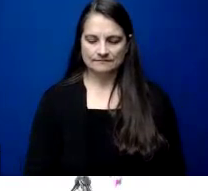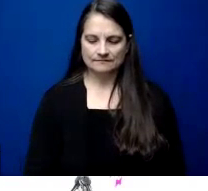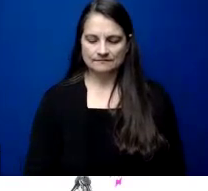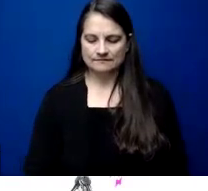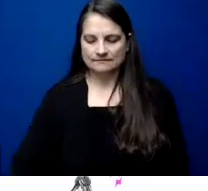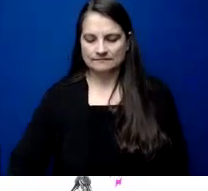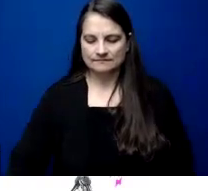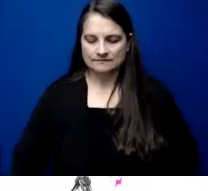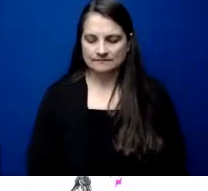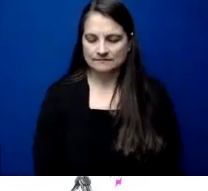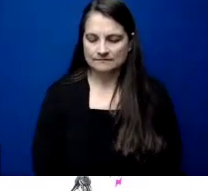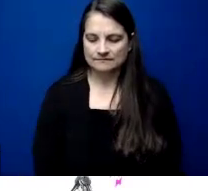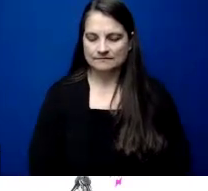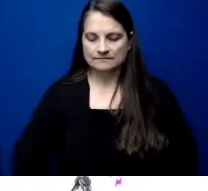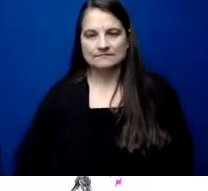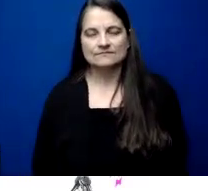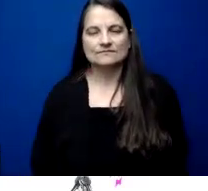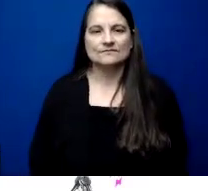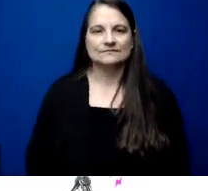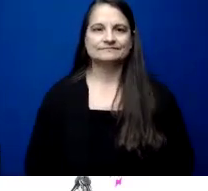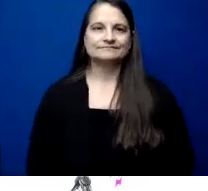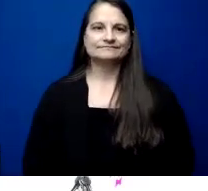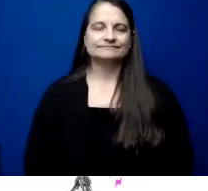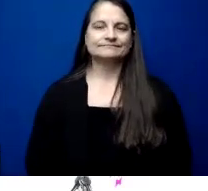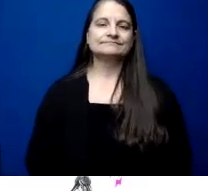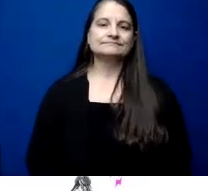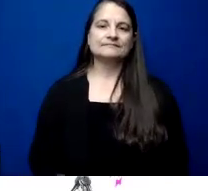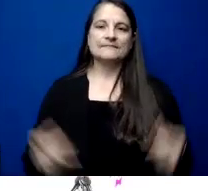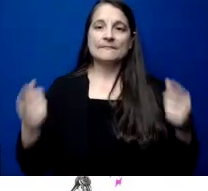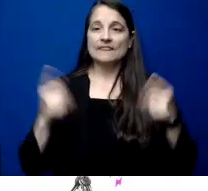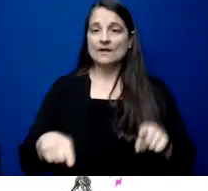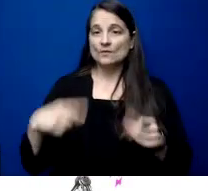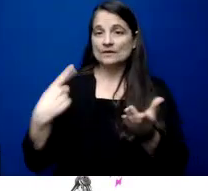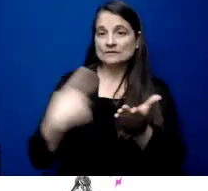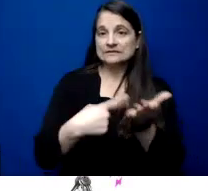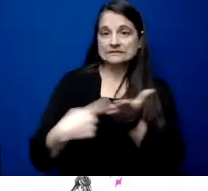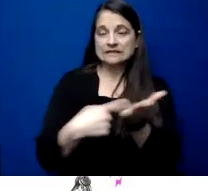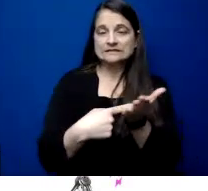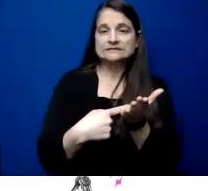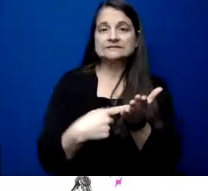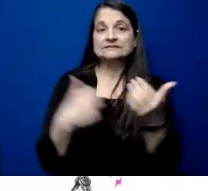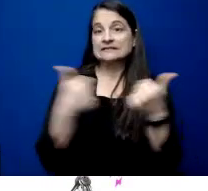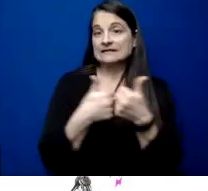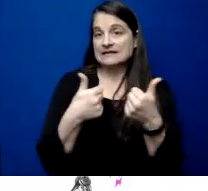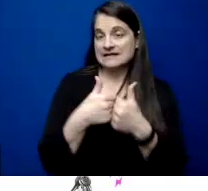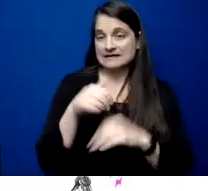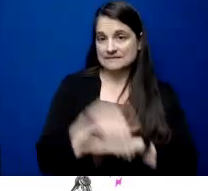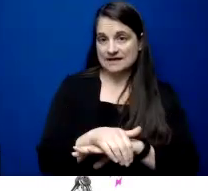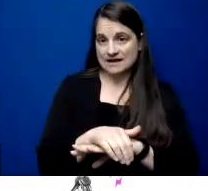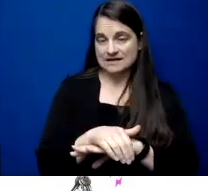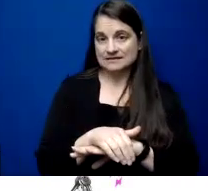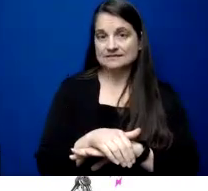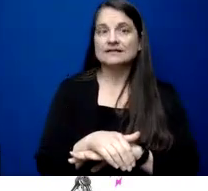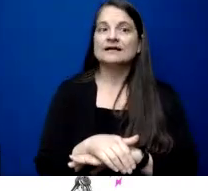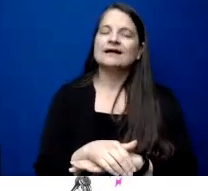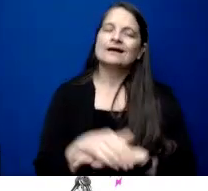Clicks are delayed today. Okay, so when we talk about game night, what does that look like? We went round and round a few different ways